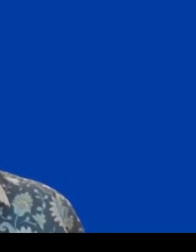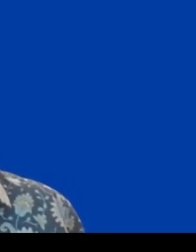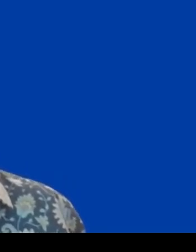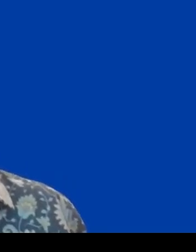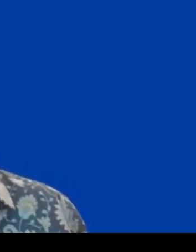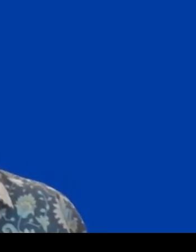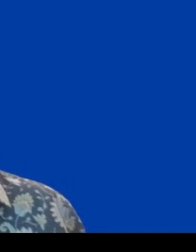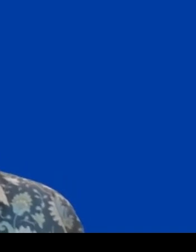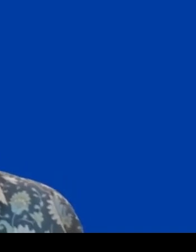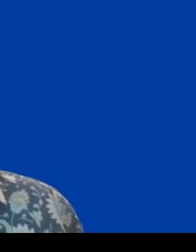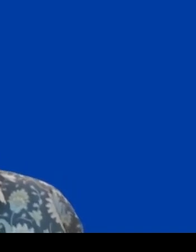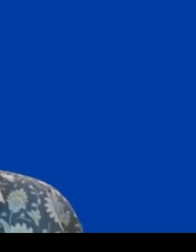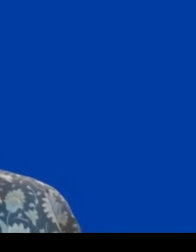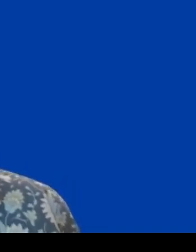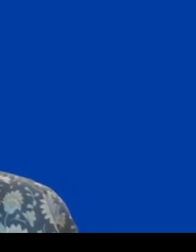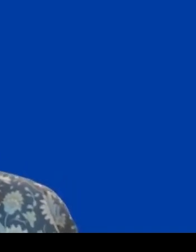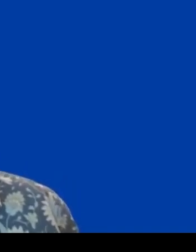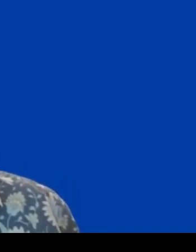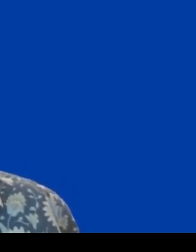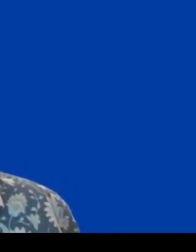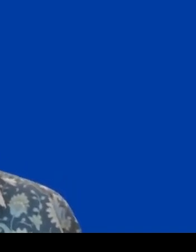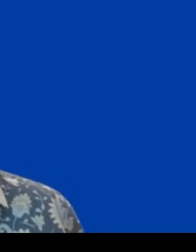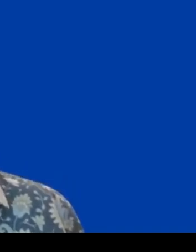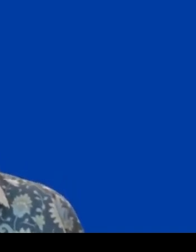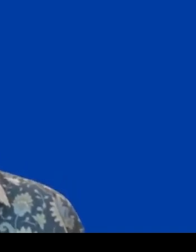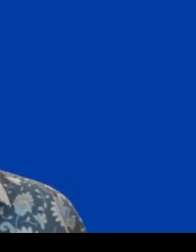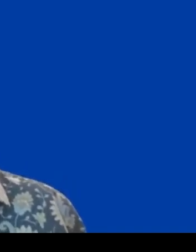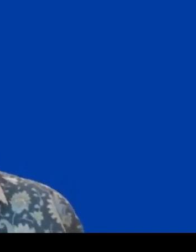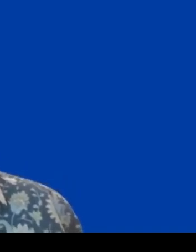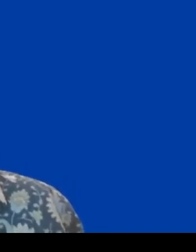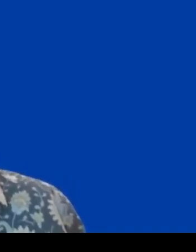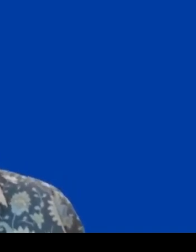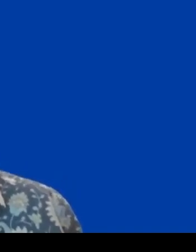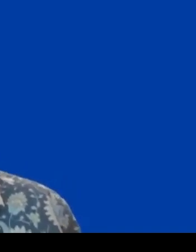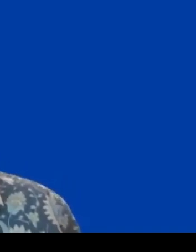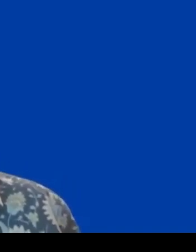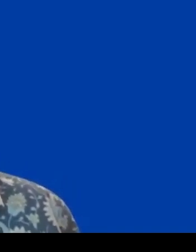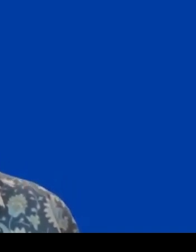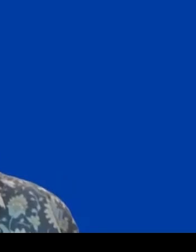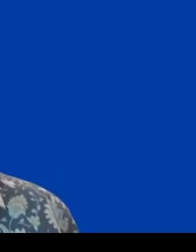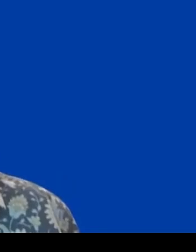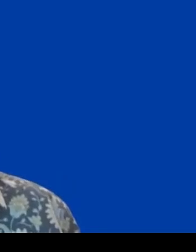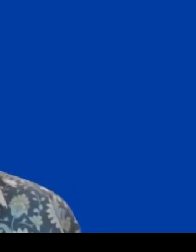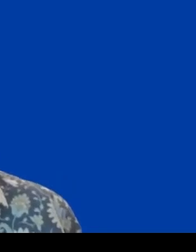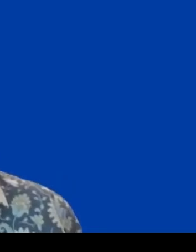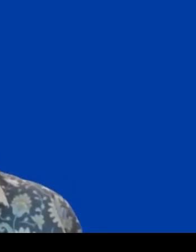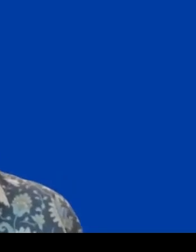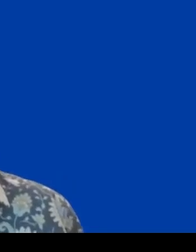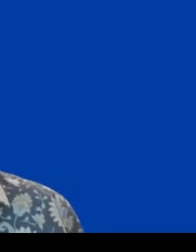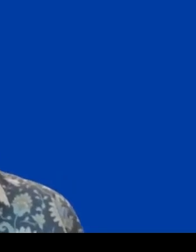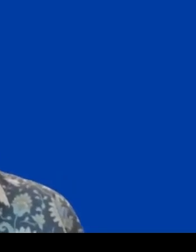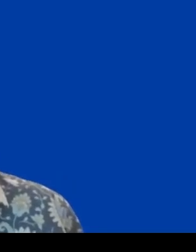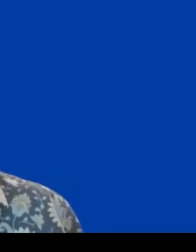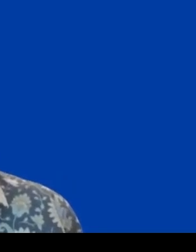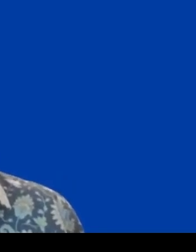bit early and come back a little early. Does that work for everyone? Okay, and so why don't we